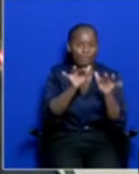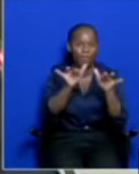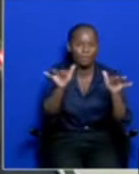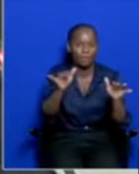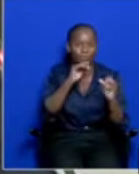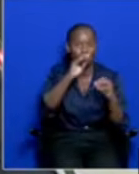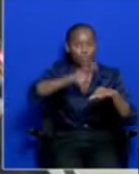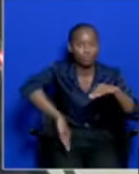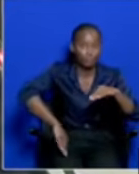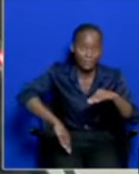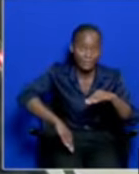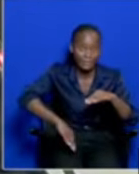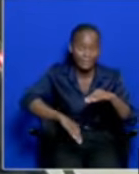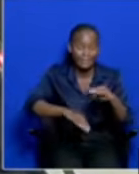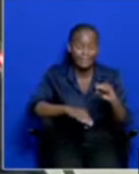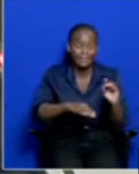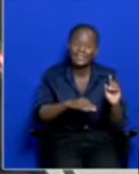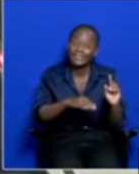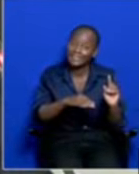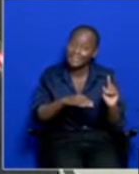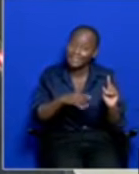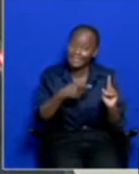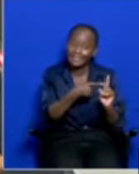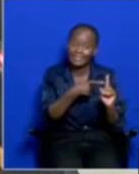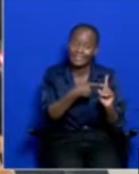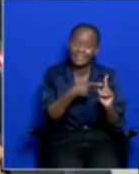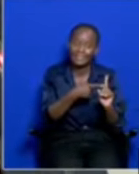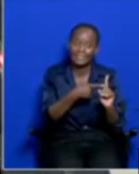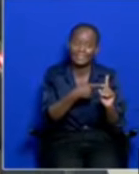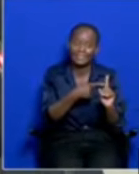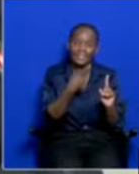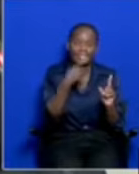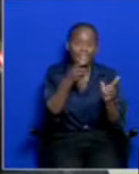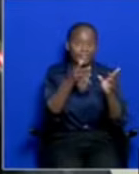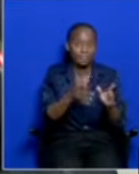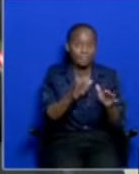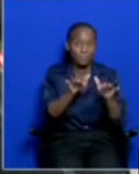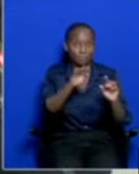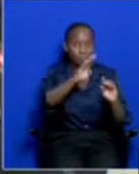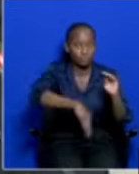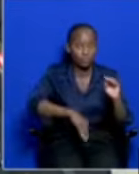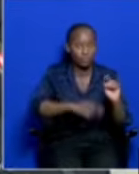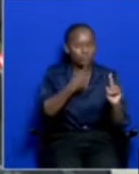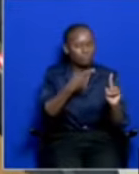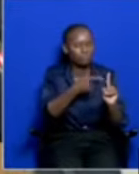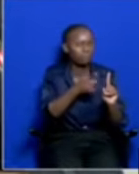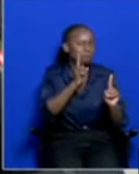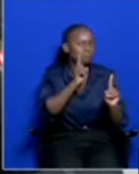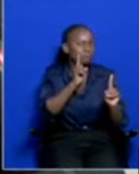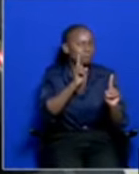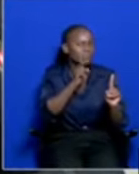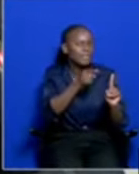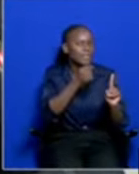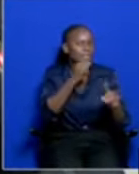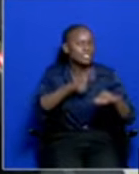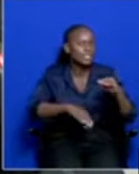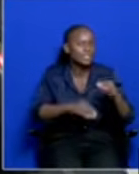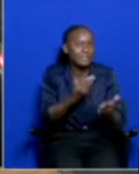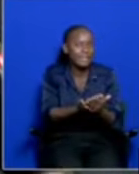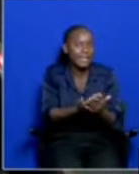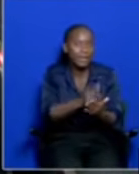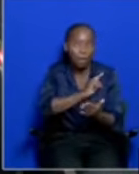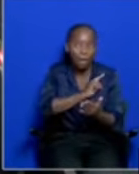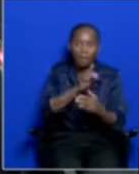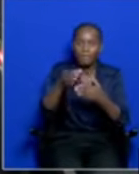making an inroad in the Director of Public Prosecution to find which charges I can prefer, because these members here, if you look at them,